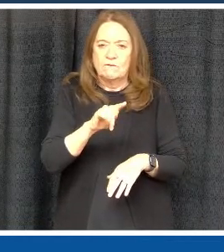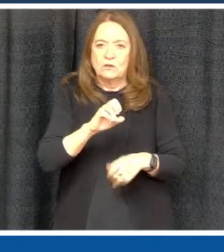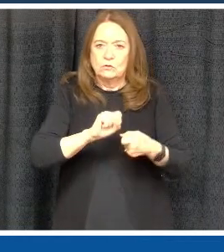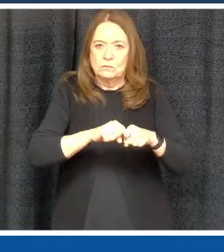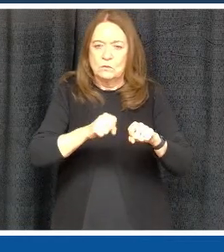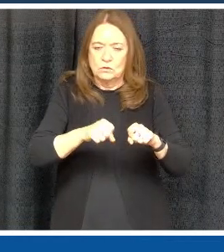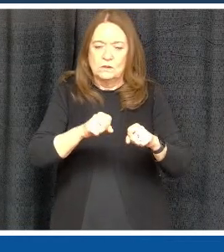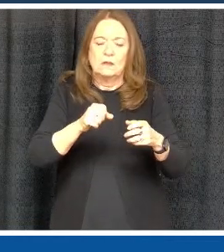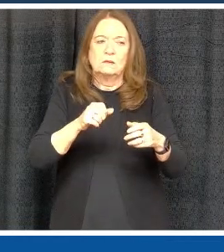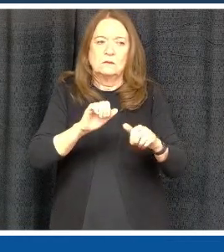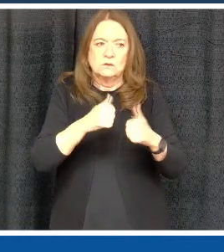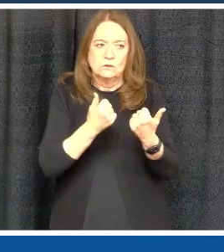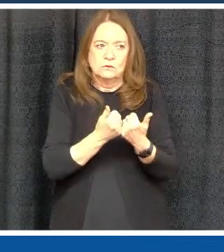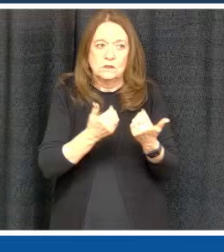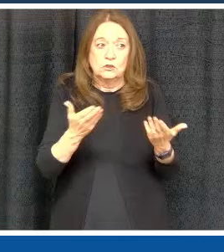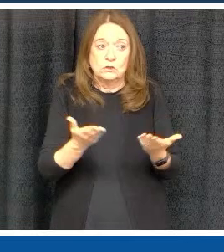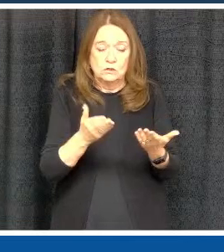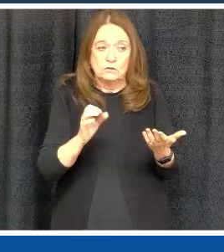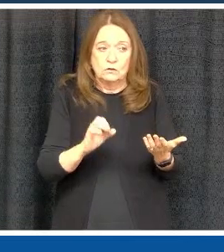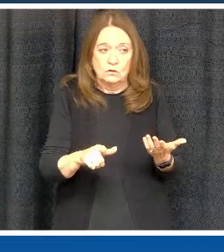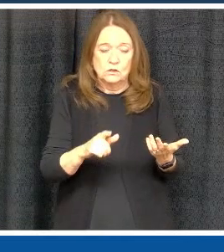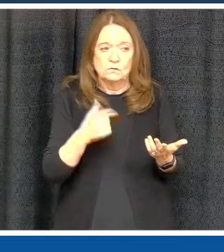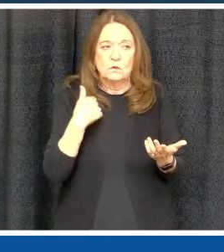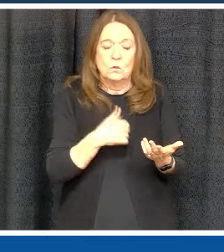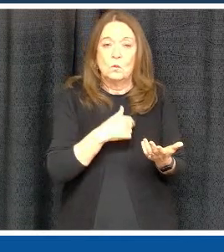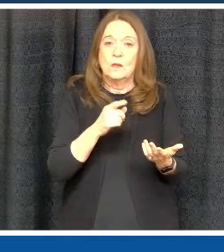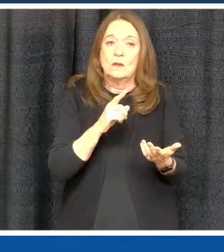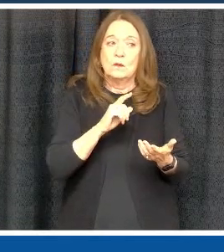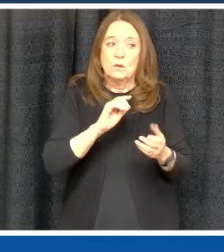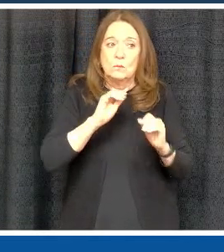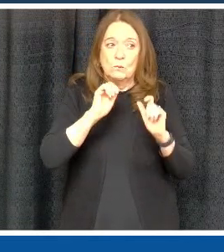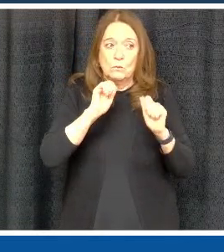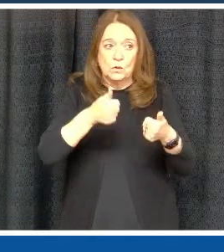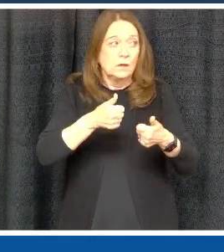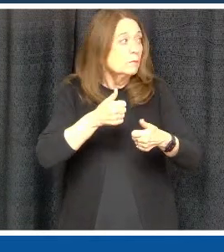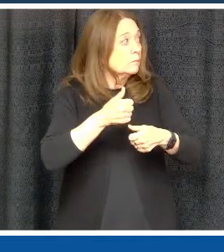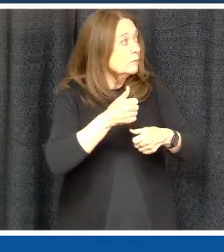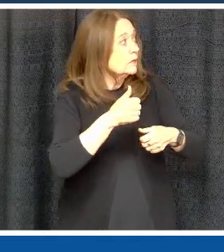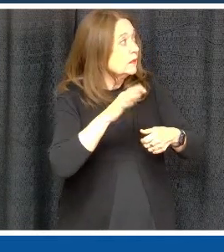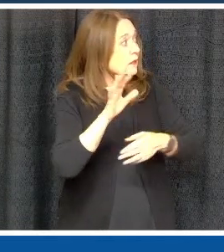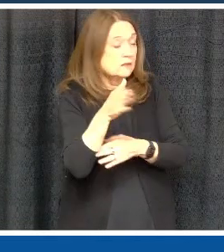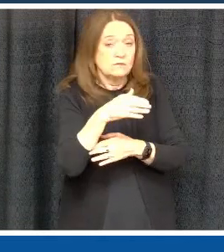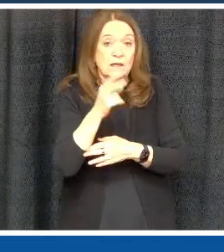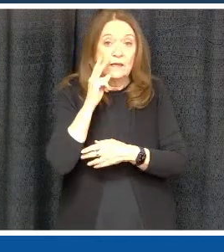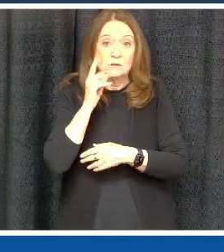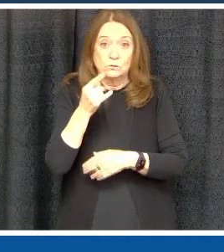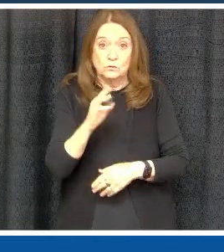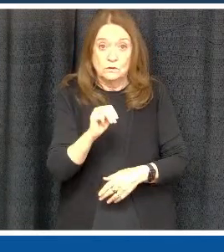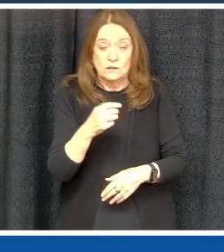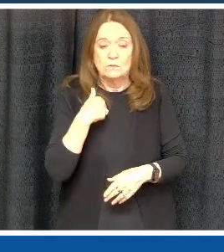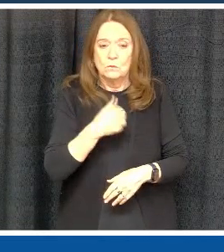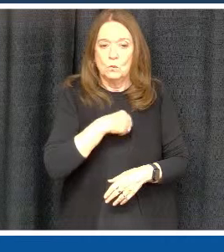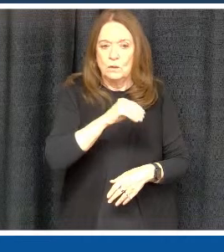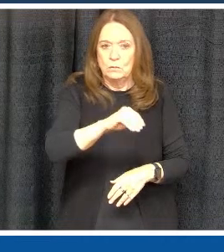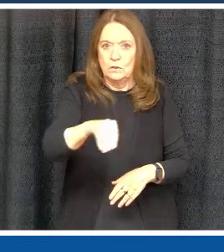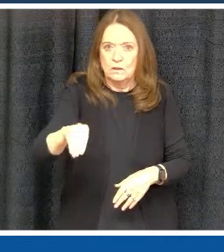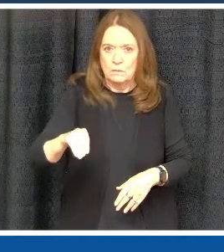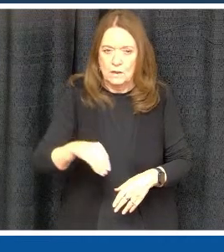Chapter 18-2, that's here in Clarksville, we're the ones that put these flags out every time you see them. Of course,